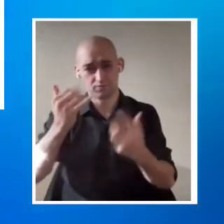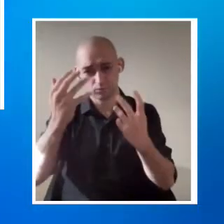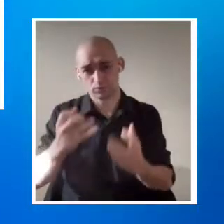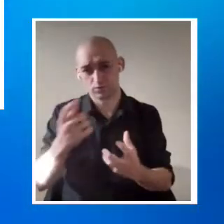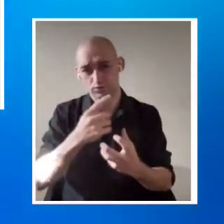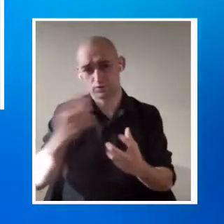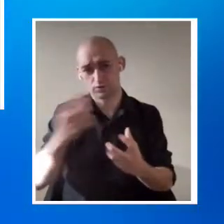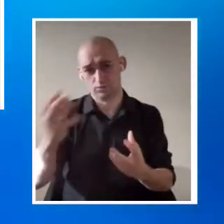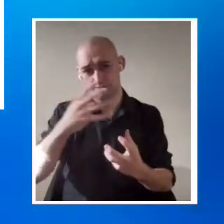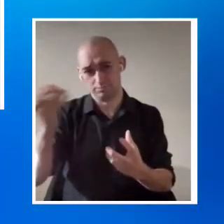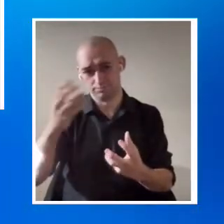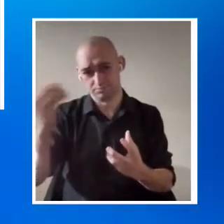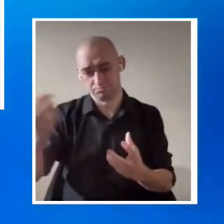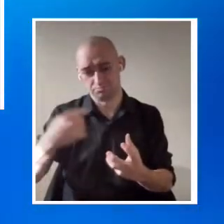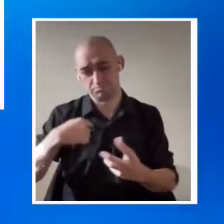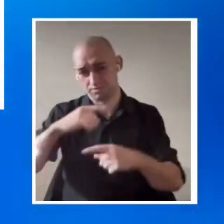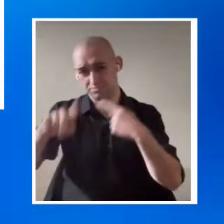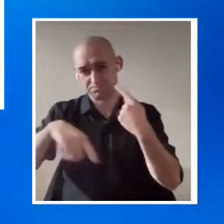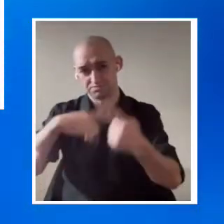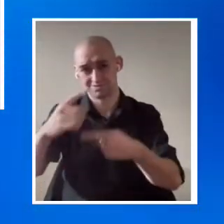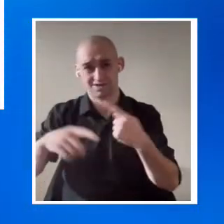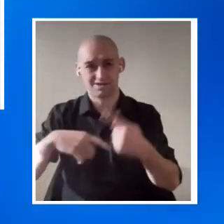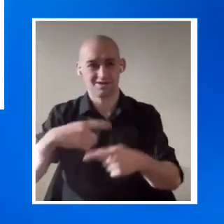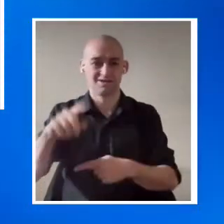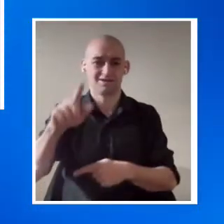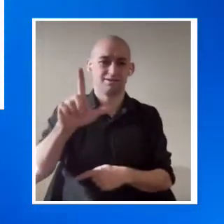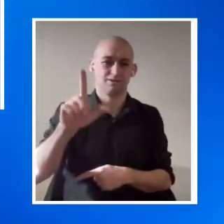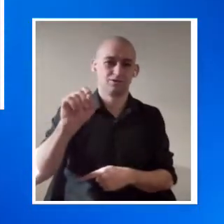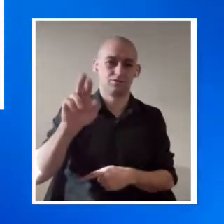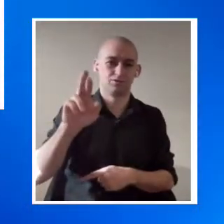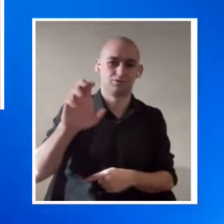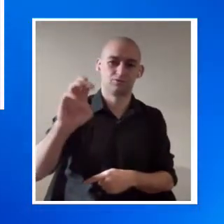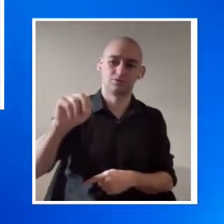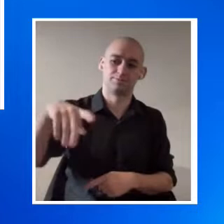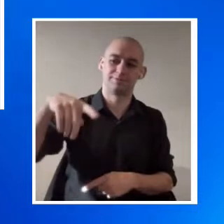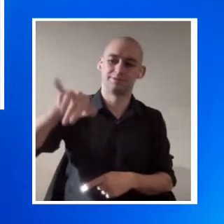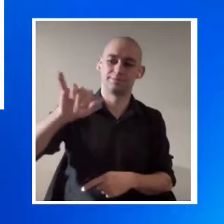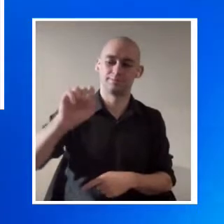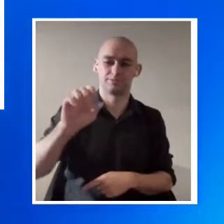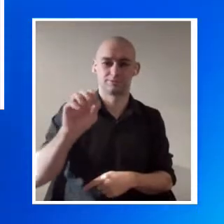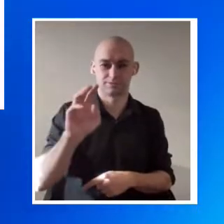development. Here is Rita to provide you with that information.